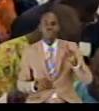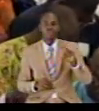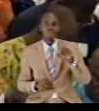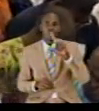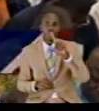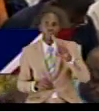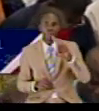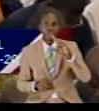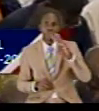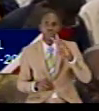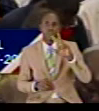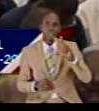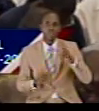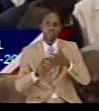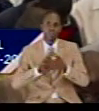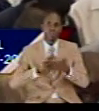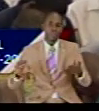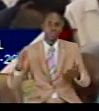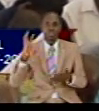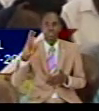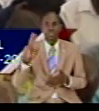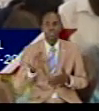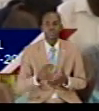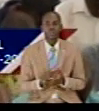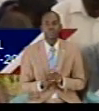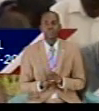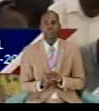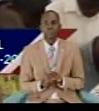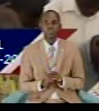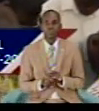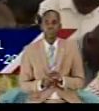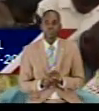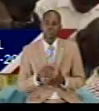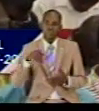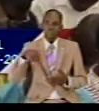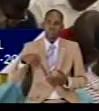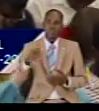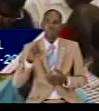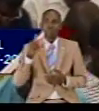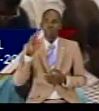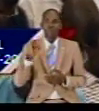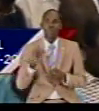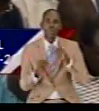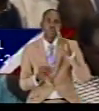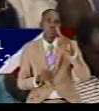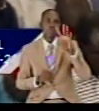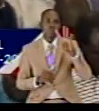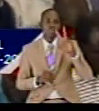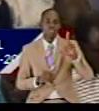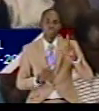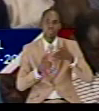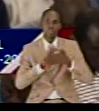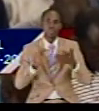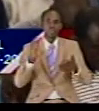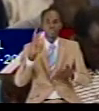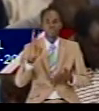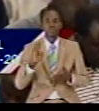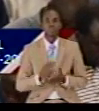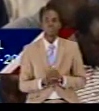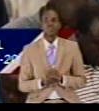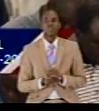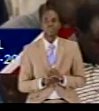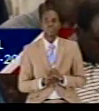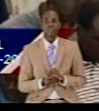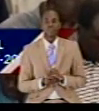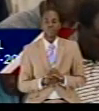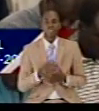143, reading from verse 6, Psalm 143, verse 6, a psalm